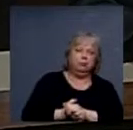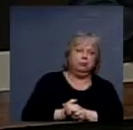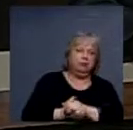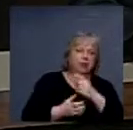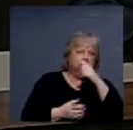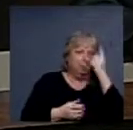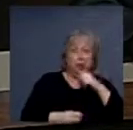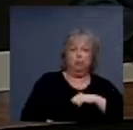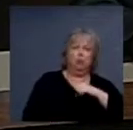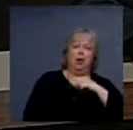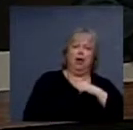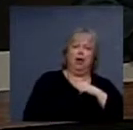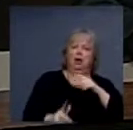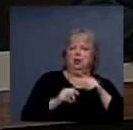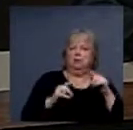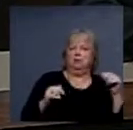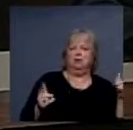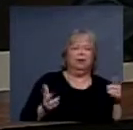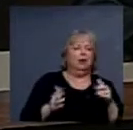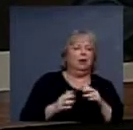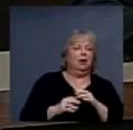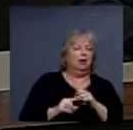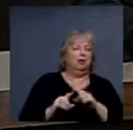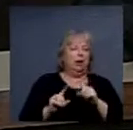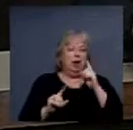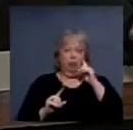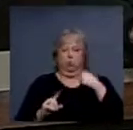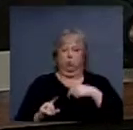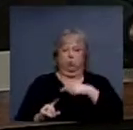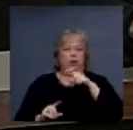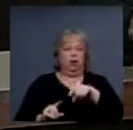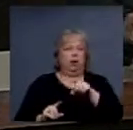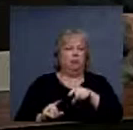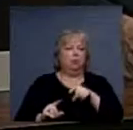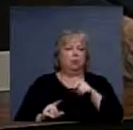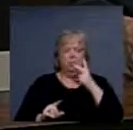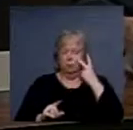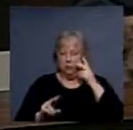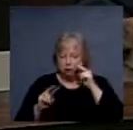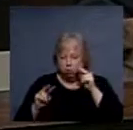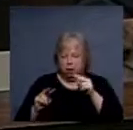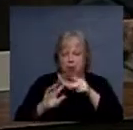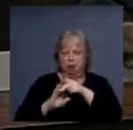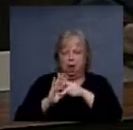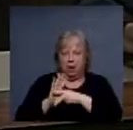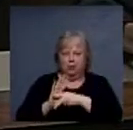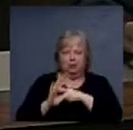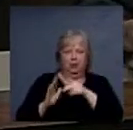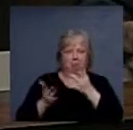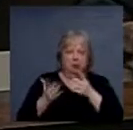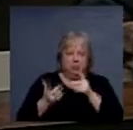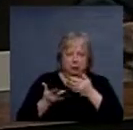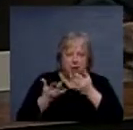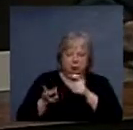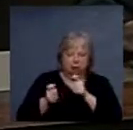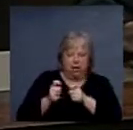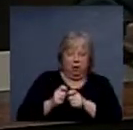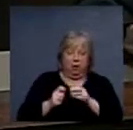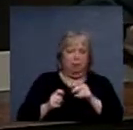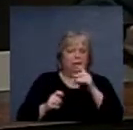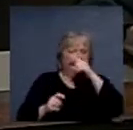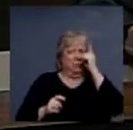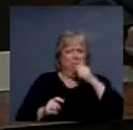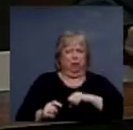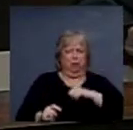Black Pride and all that stuff. But I think that we need to look at policies to change this, because if it's Black Pride out here, why are